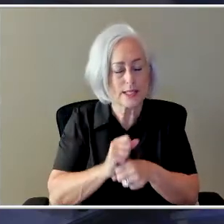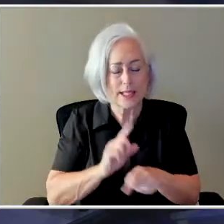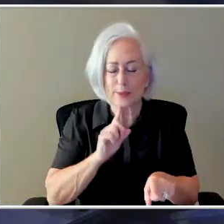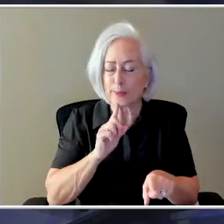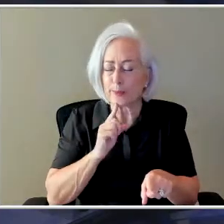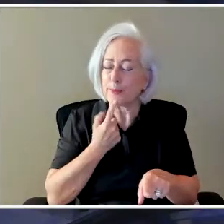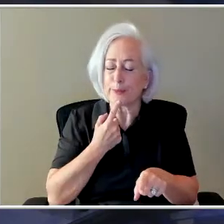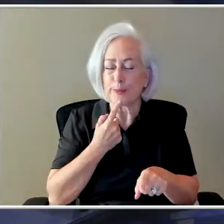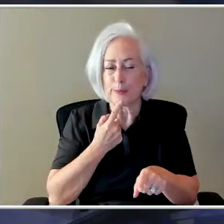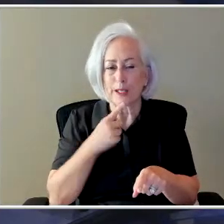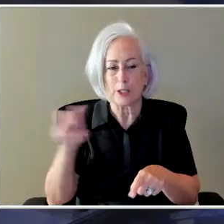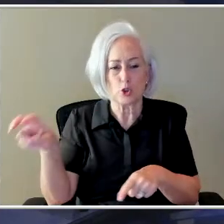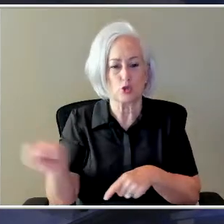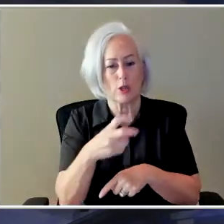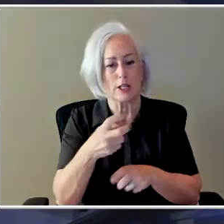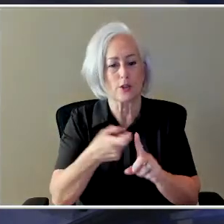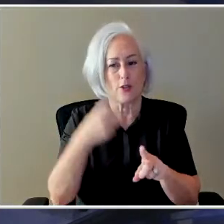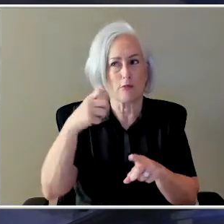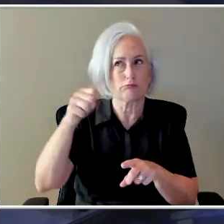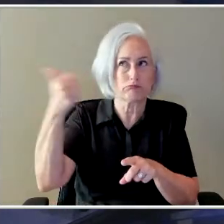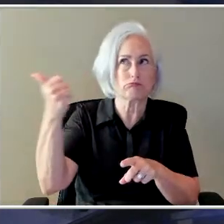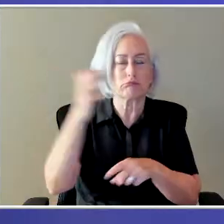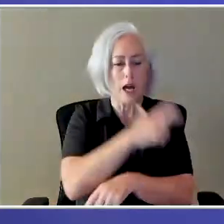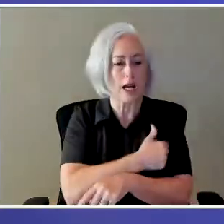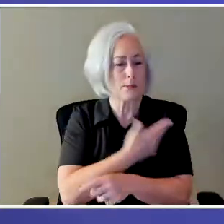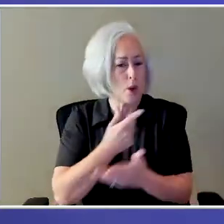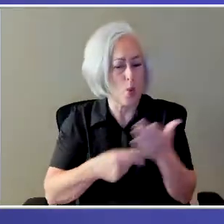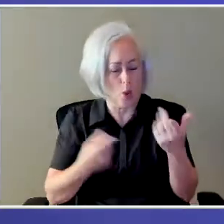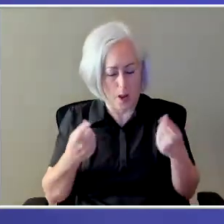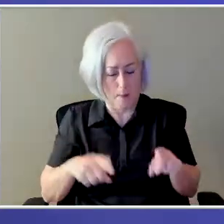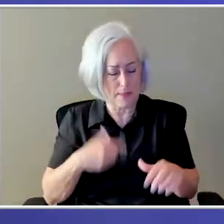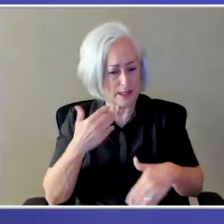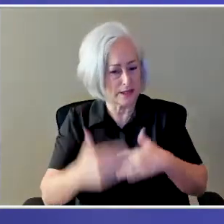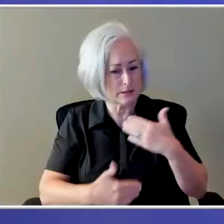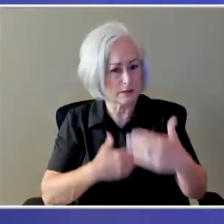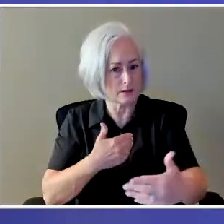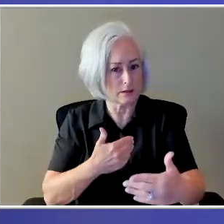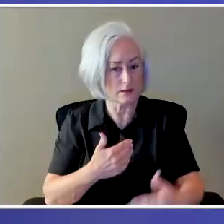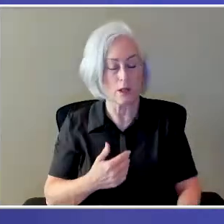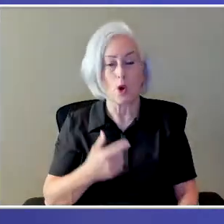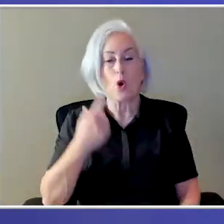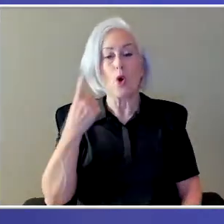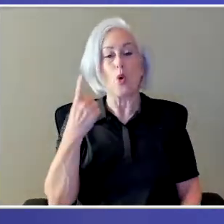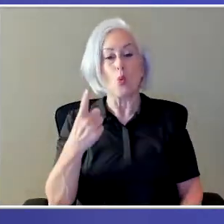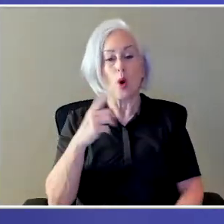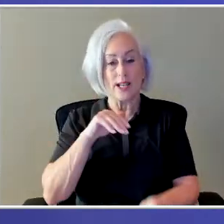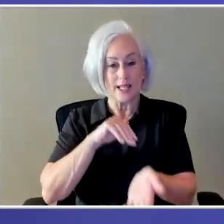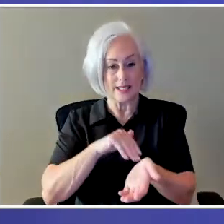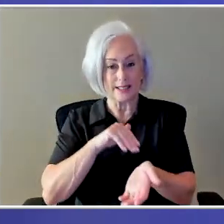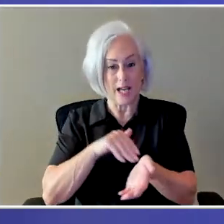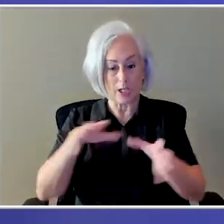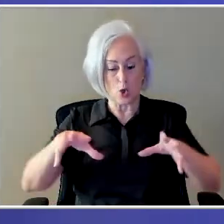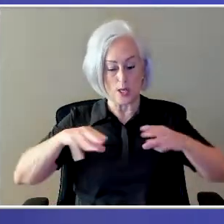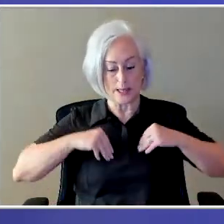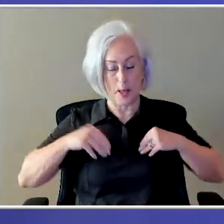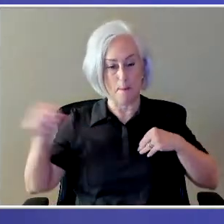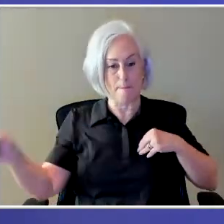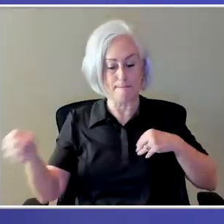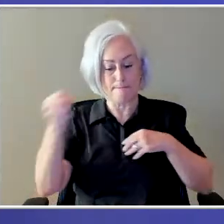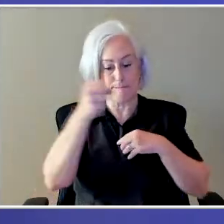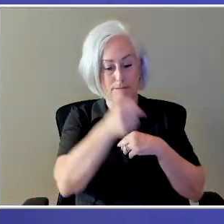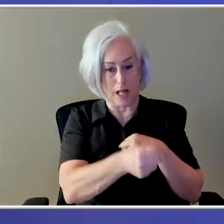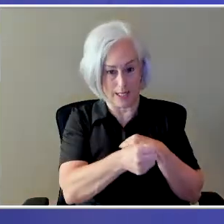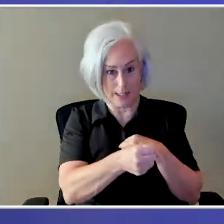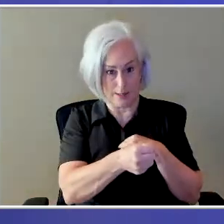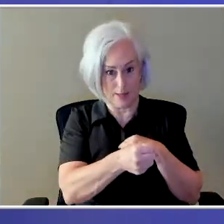an outside hospital? Yeah, so once the physician accepts placement, we have a placement team that will tell the charge